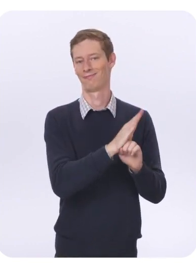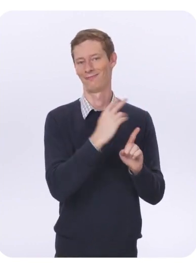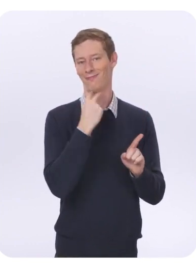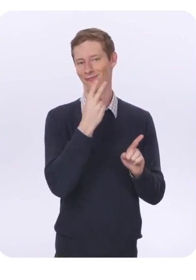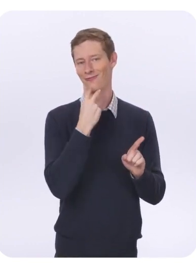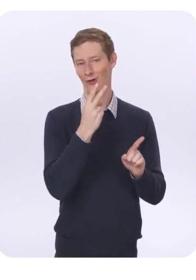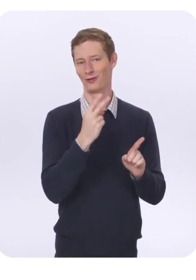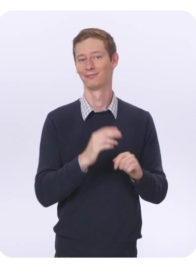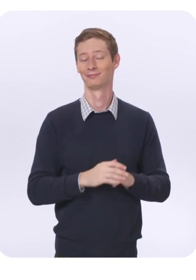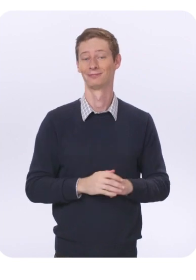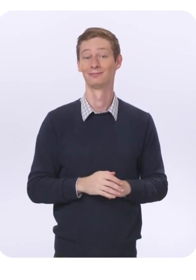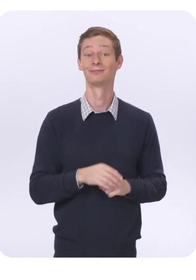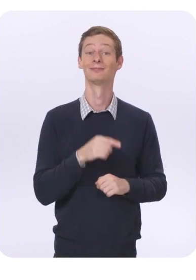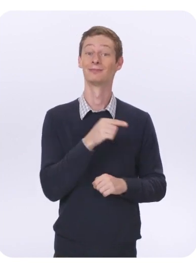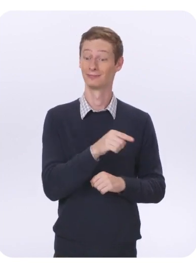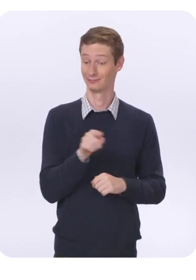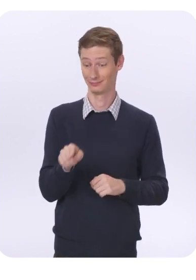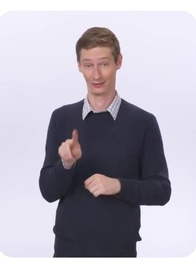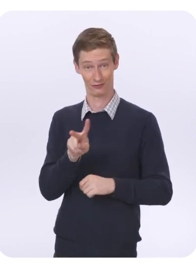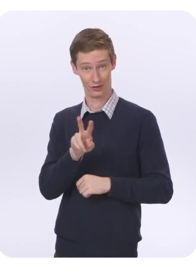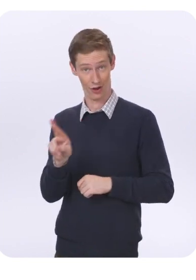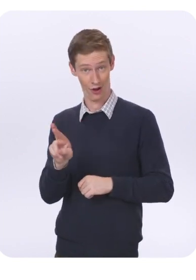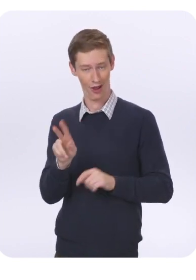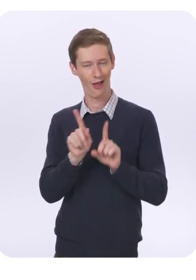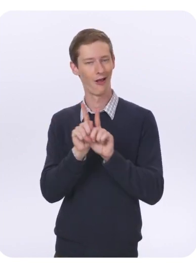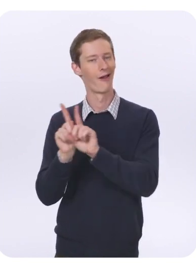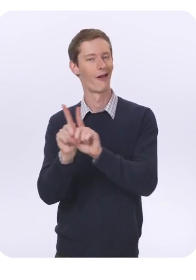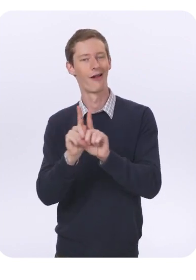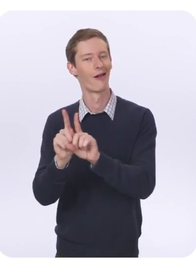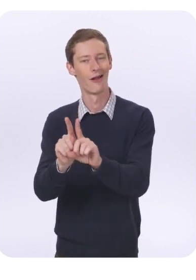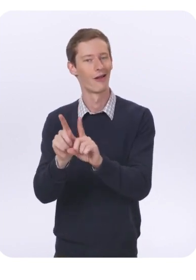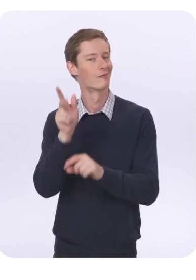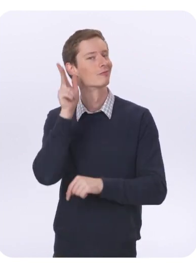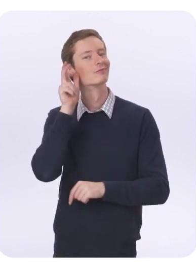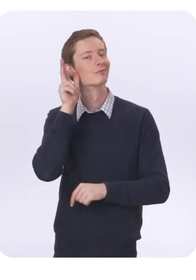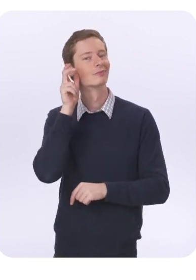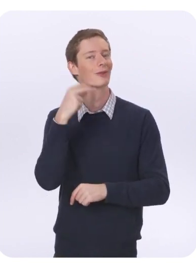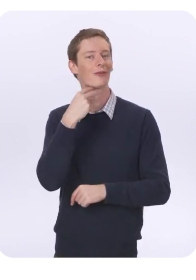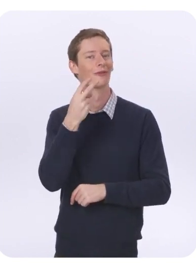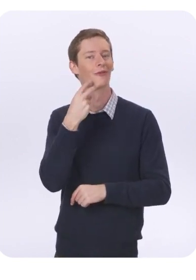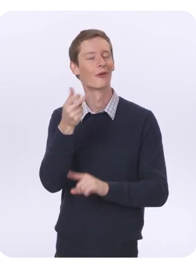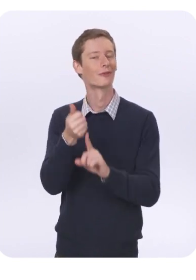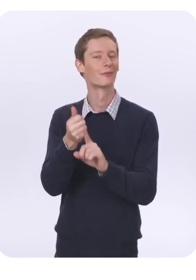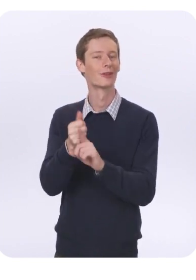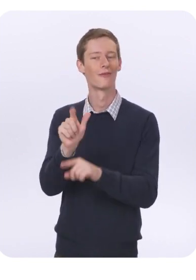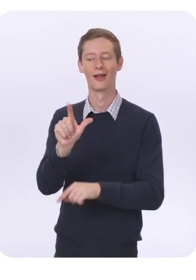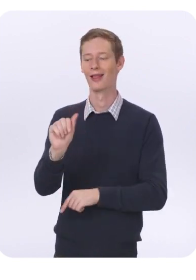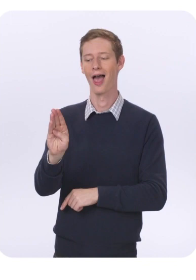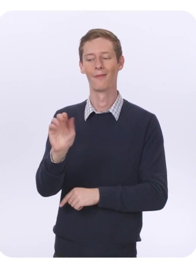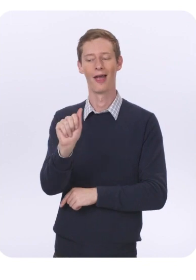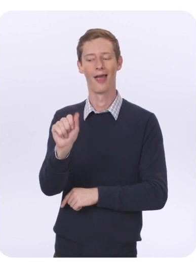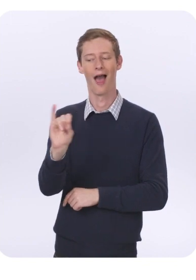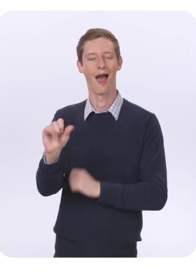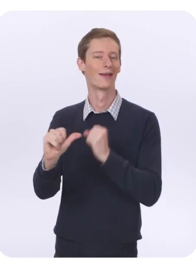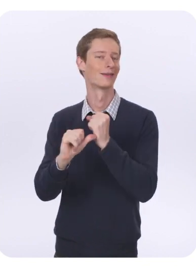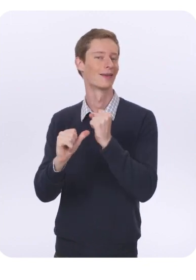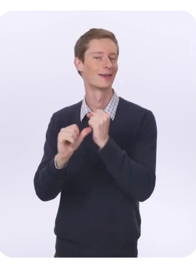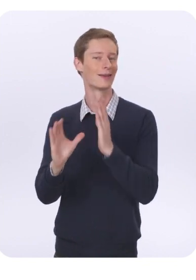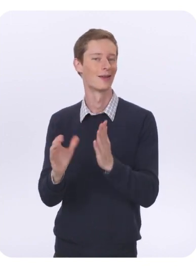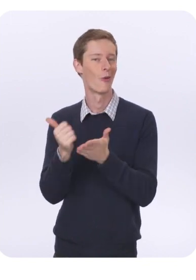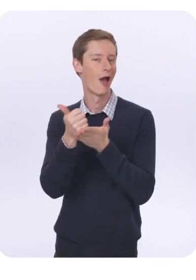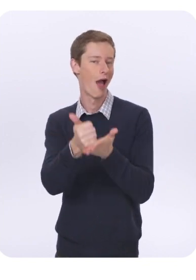he accompanies you as the voice of the invisible lab AI that is your companion when you solve the challenges of the different